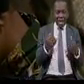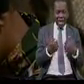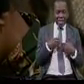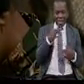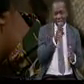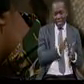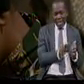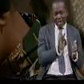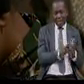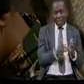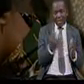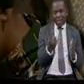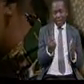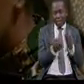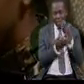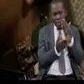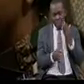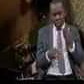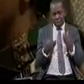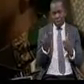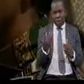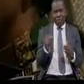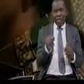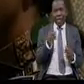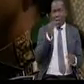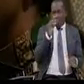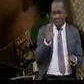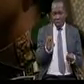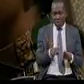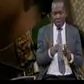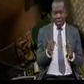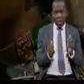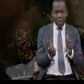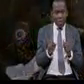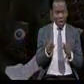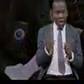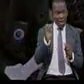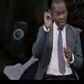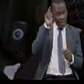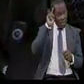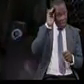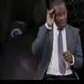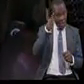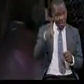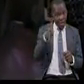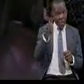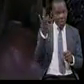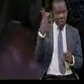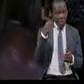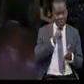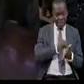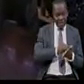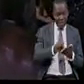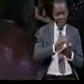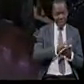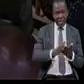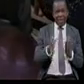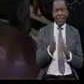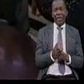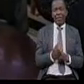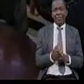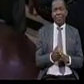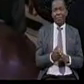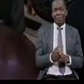covenant wherewith he was sanctified. He was sanctified. He was